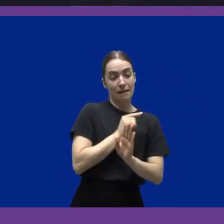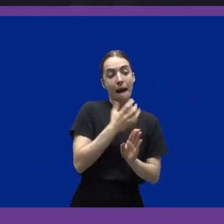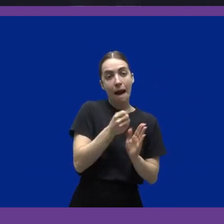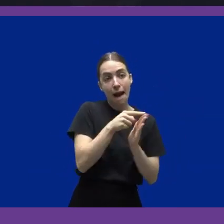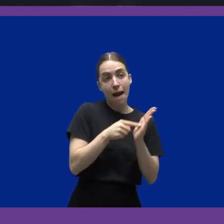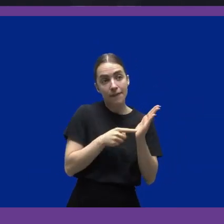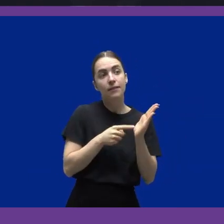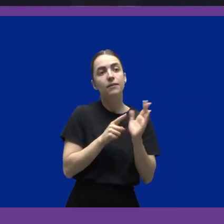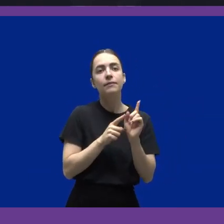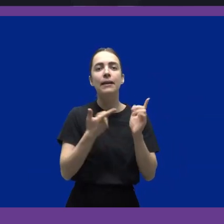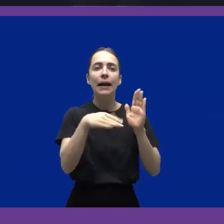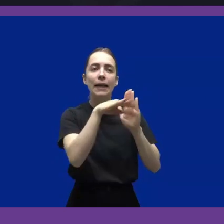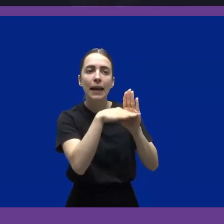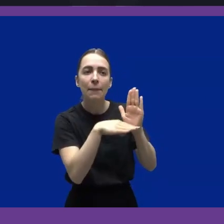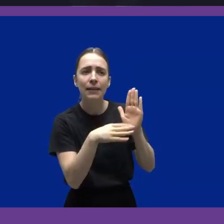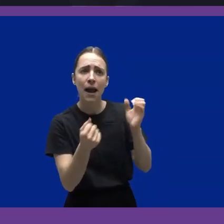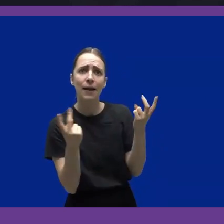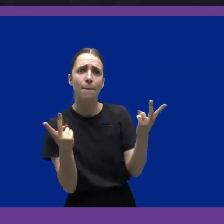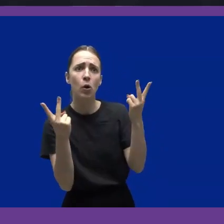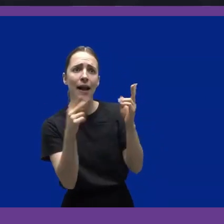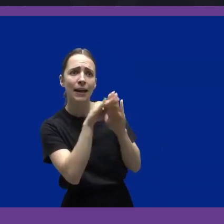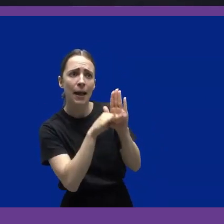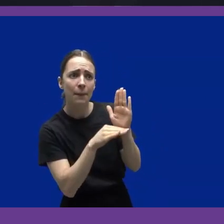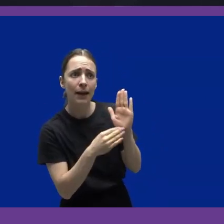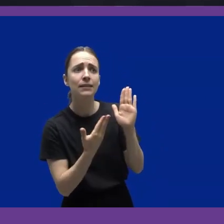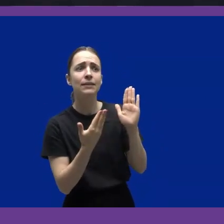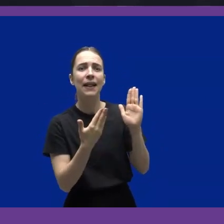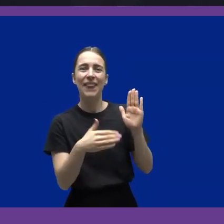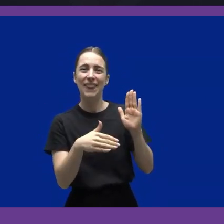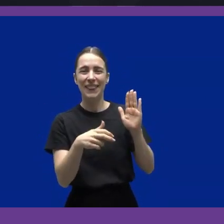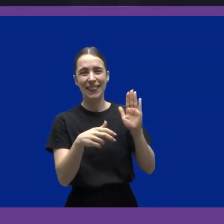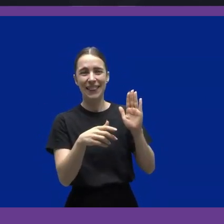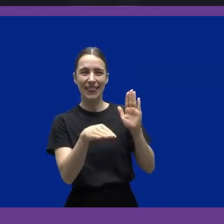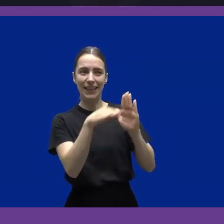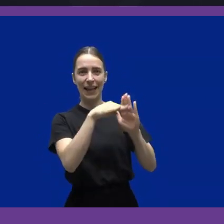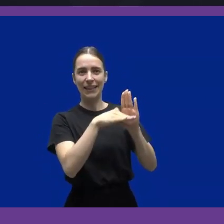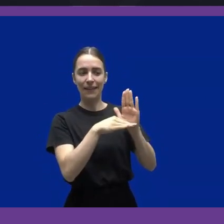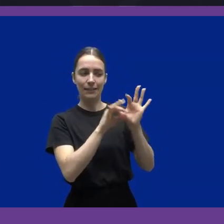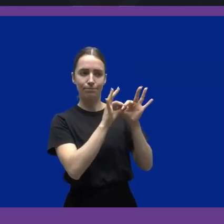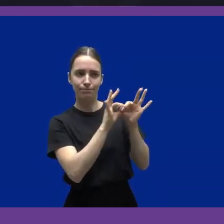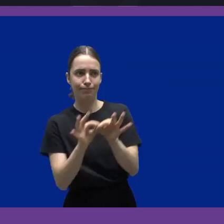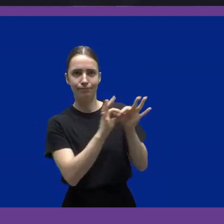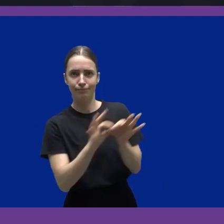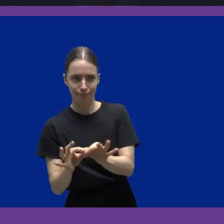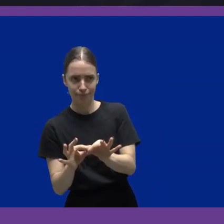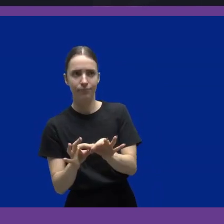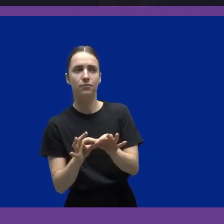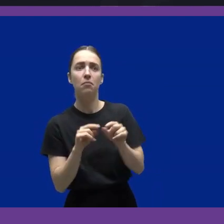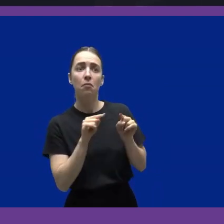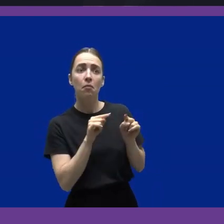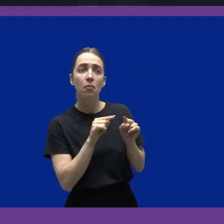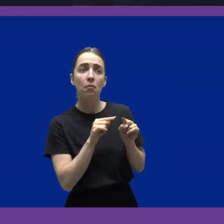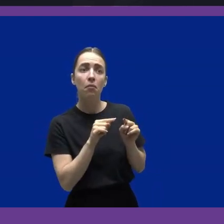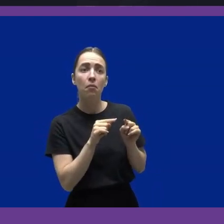very clearly defined in the directive. So you need to make sure that you fulfill the requirements of the directive. It will be